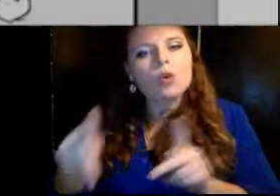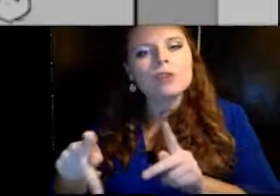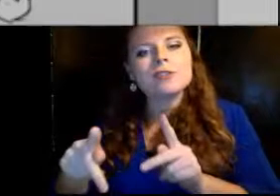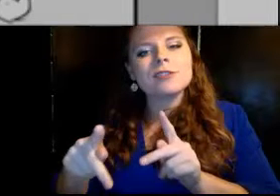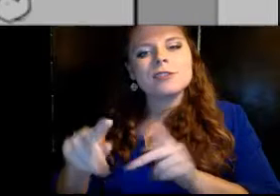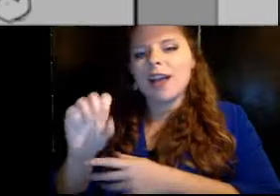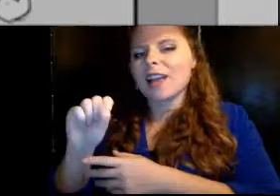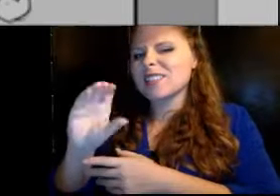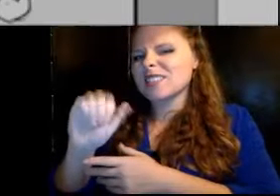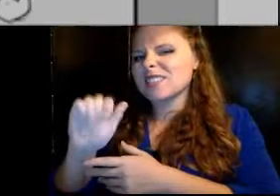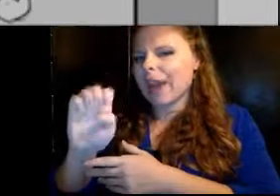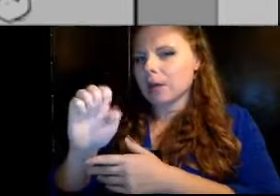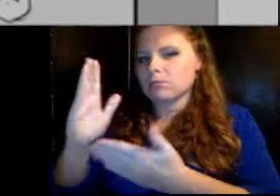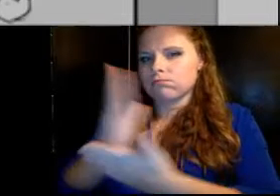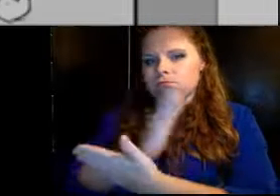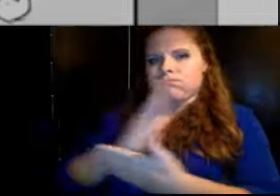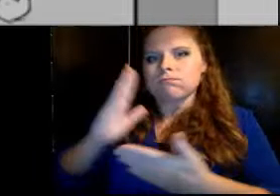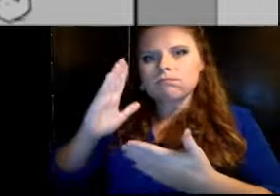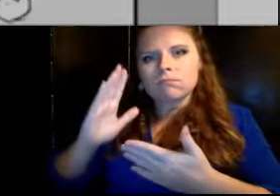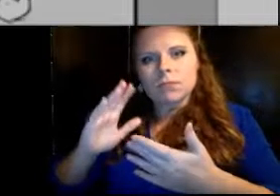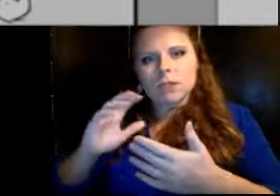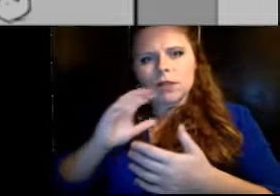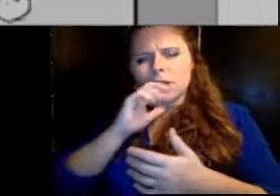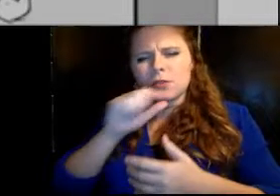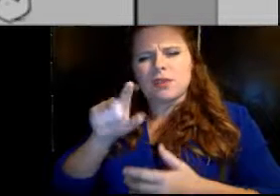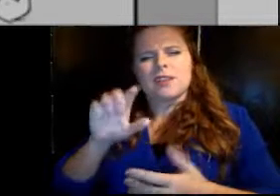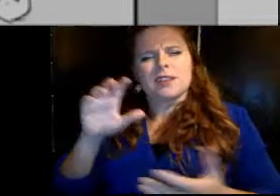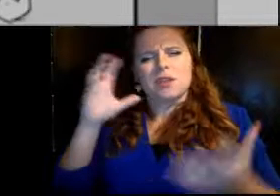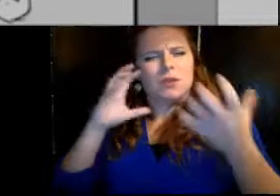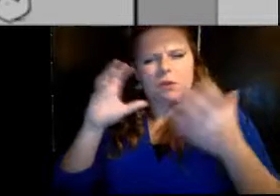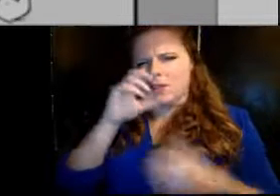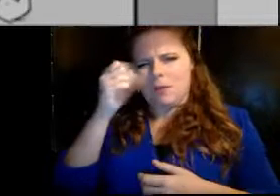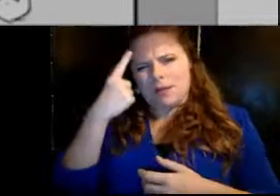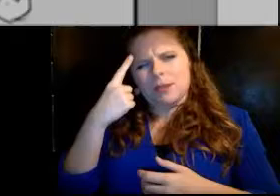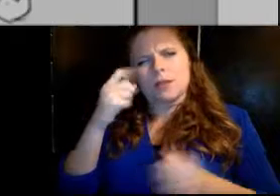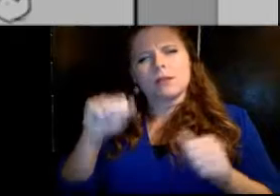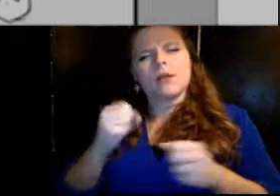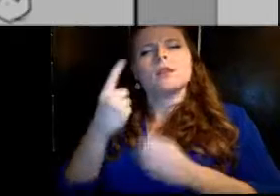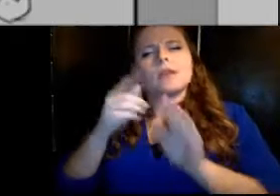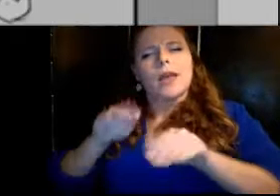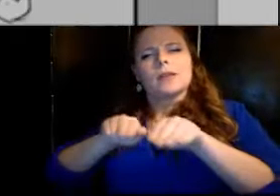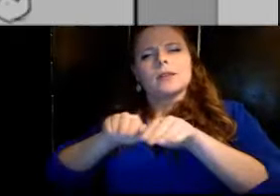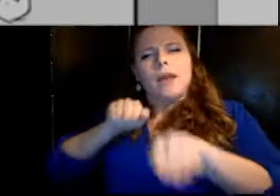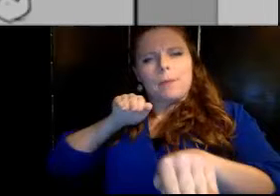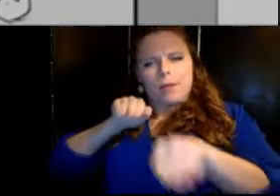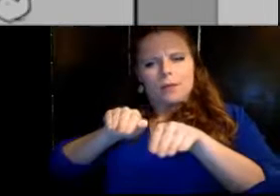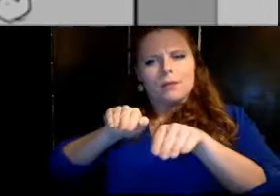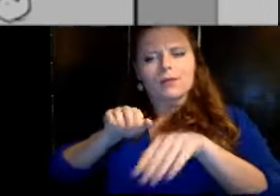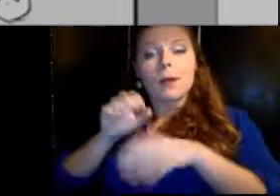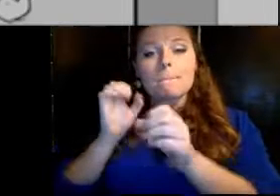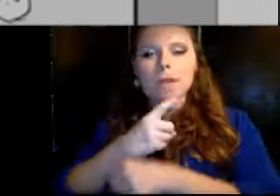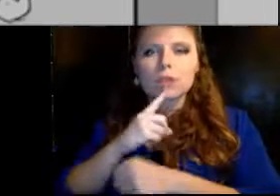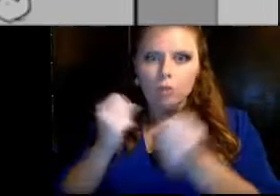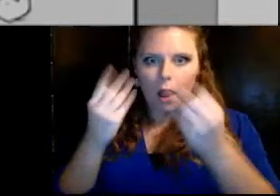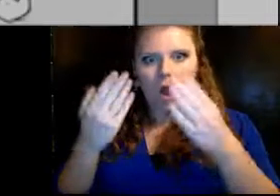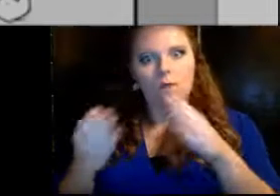and scale to avoid a confusing image like this that makes no sense. When in doubt, make sure there's lots